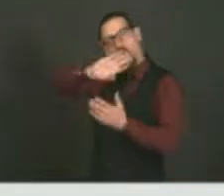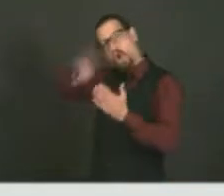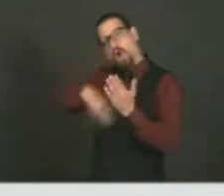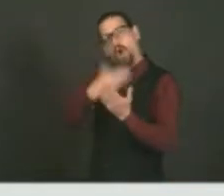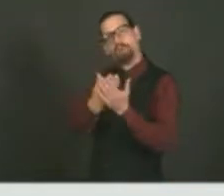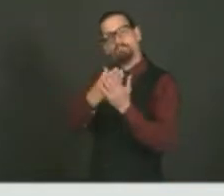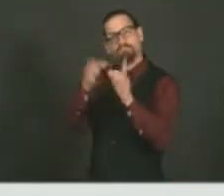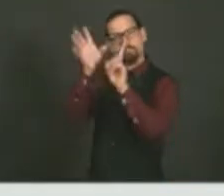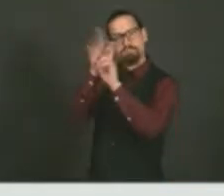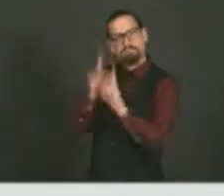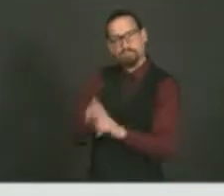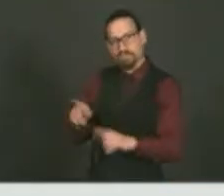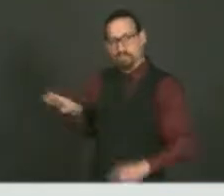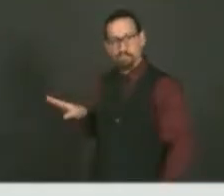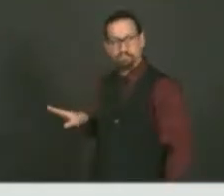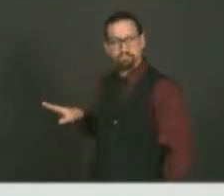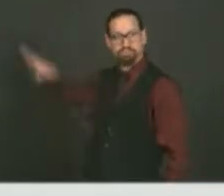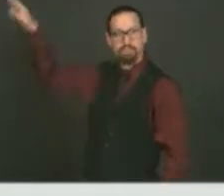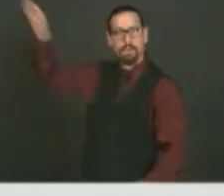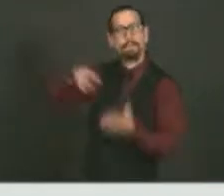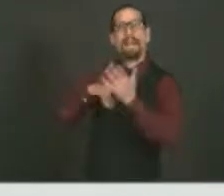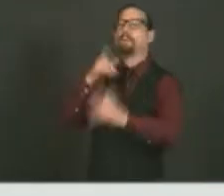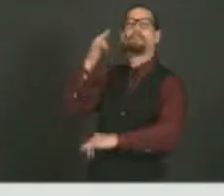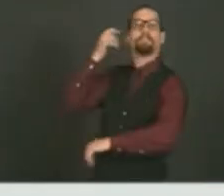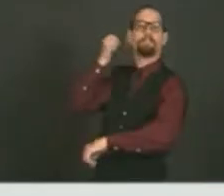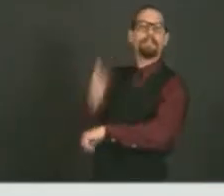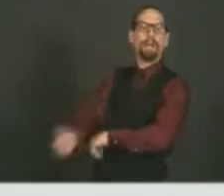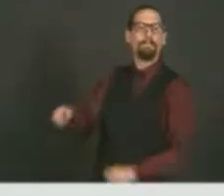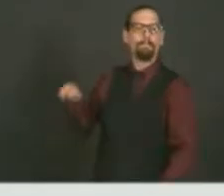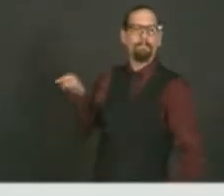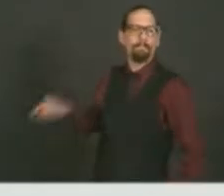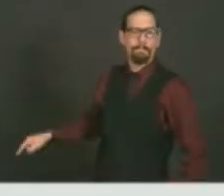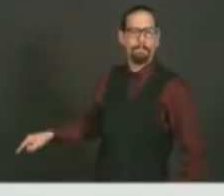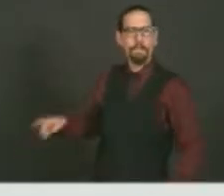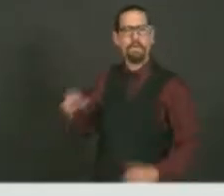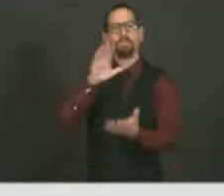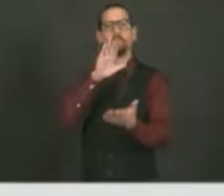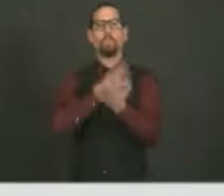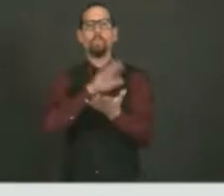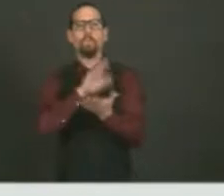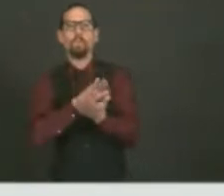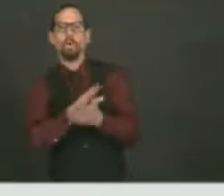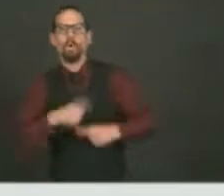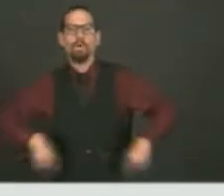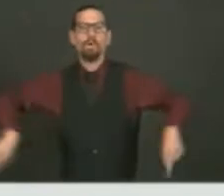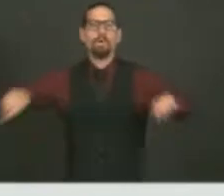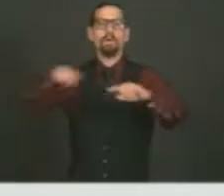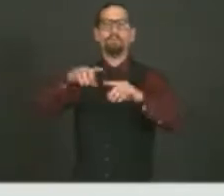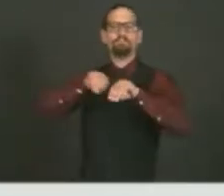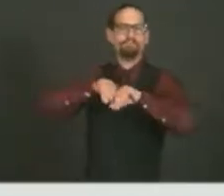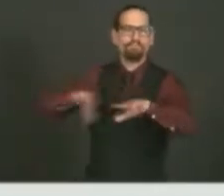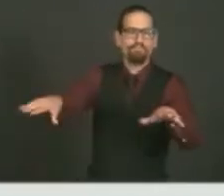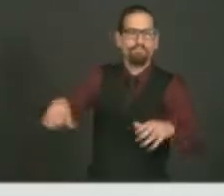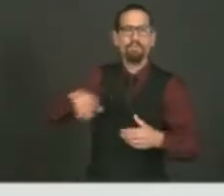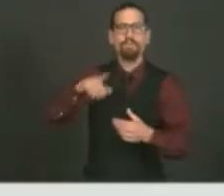or outbreak, not congregate care, because we are testing like crazy there and managing